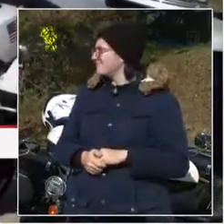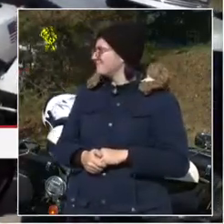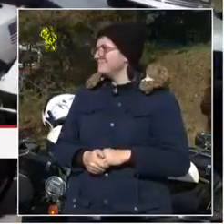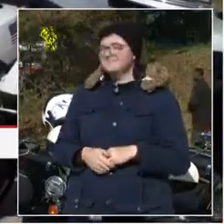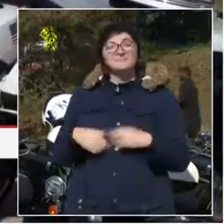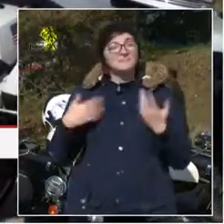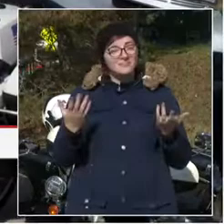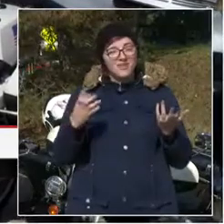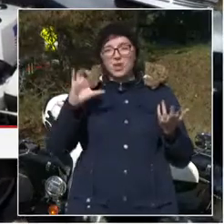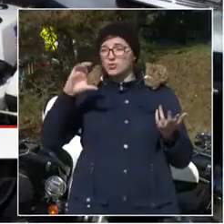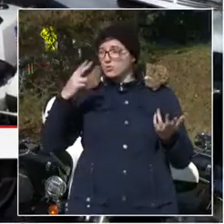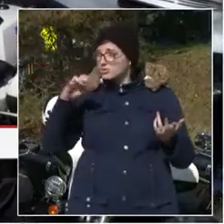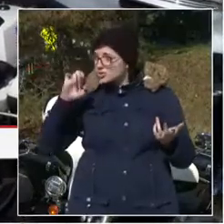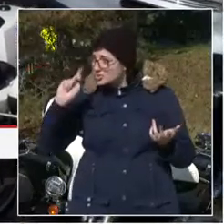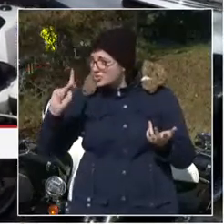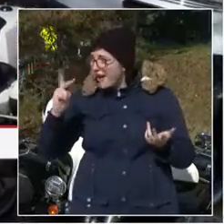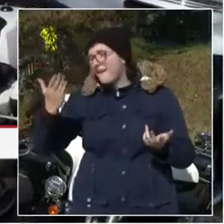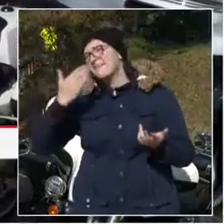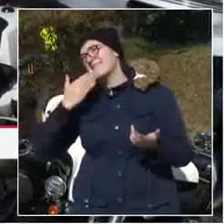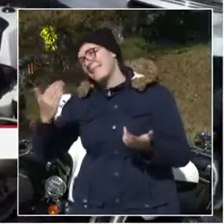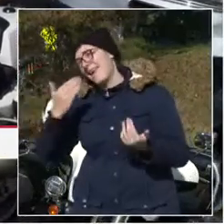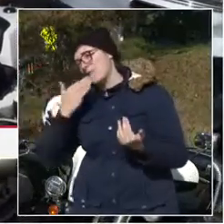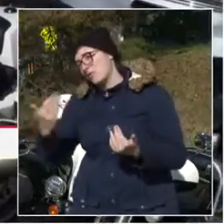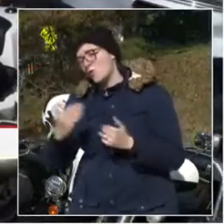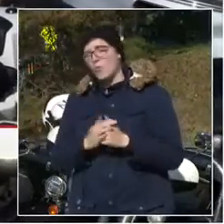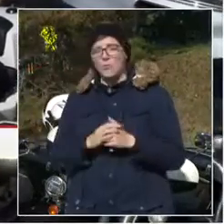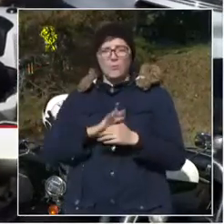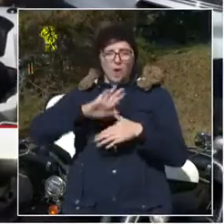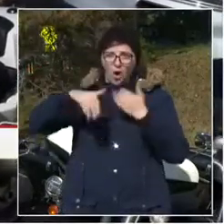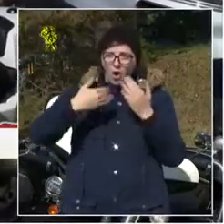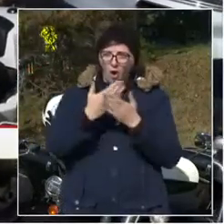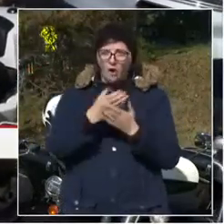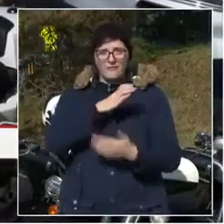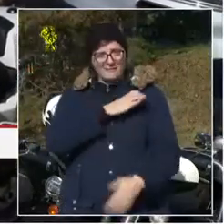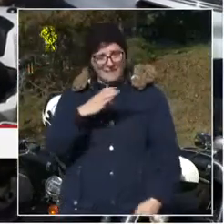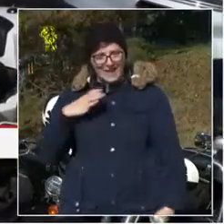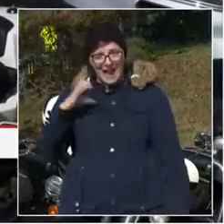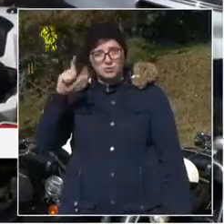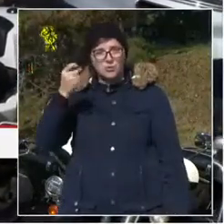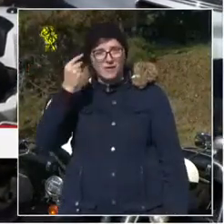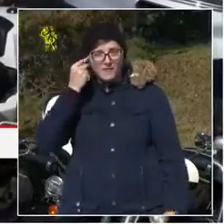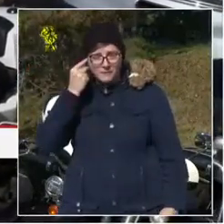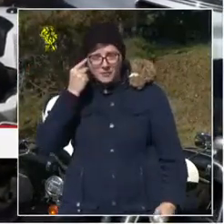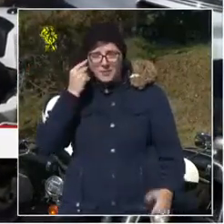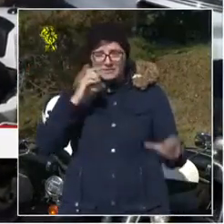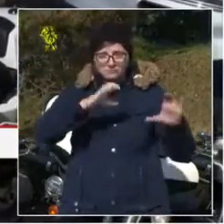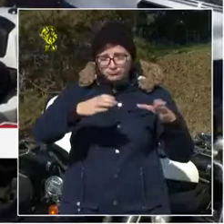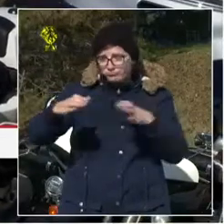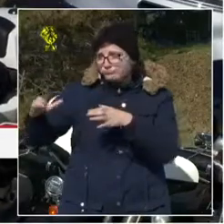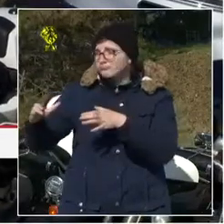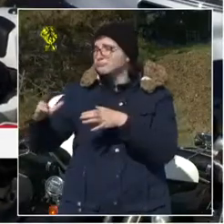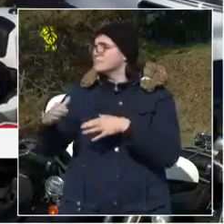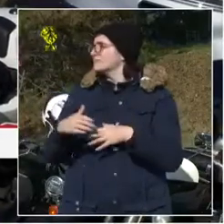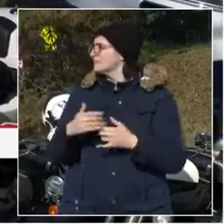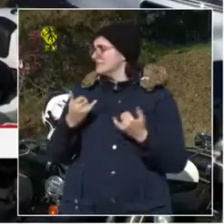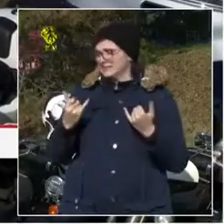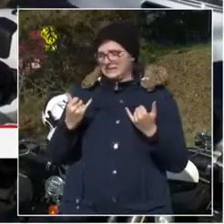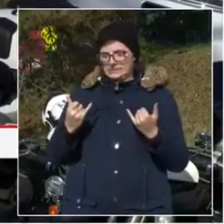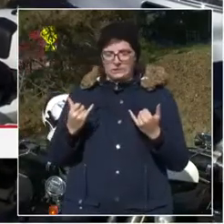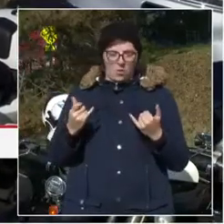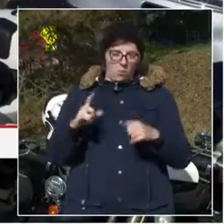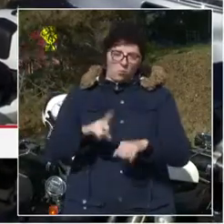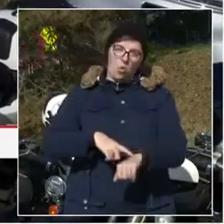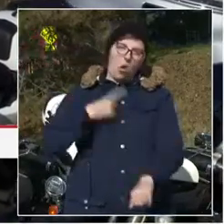So, Chuck, I want to thank you and all of the Council of Governments. I have had now a